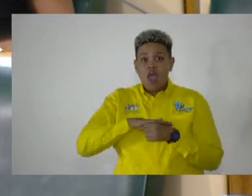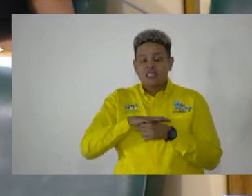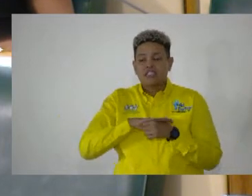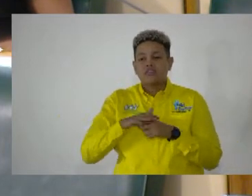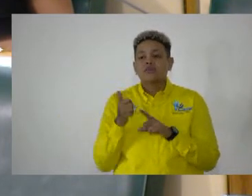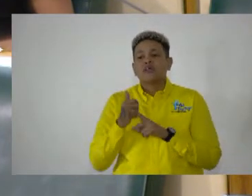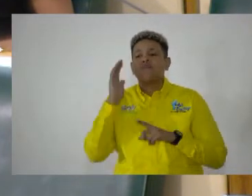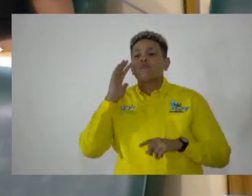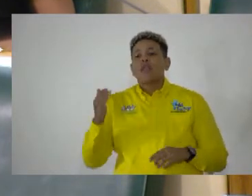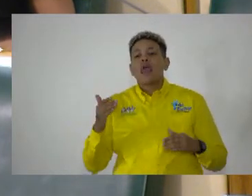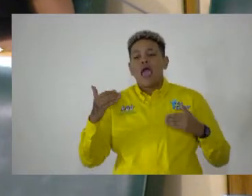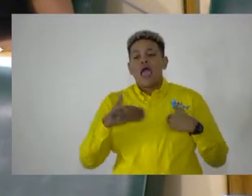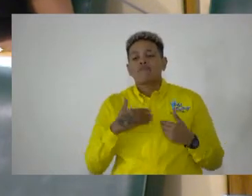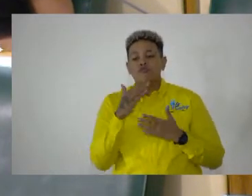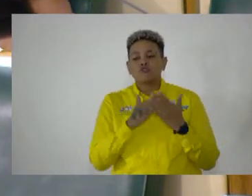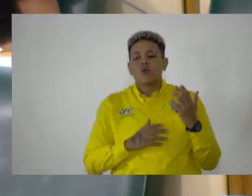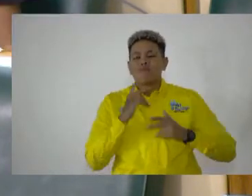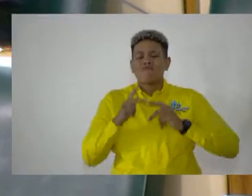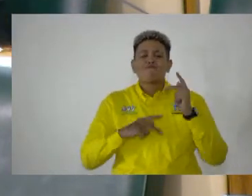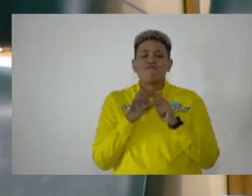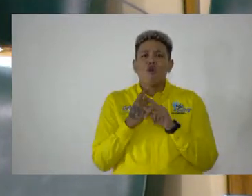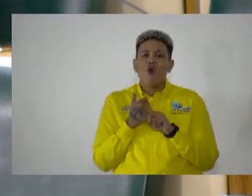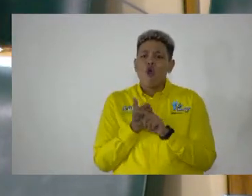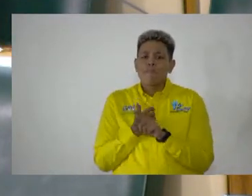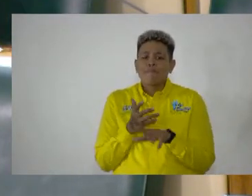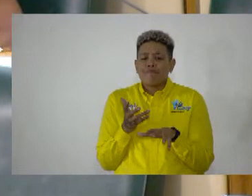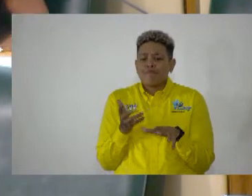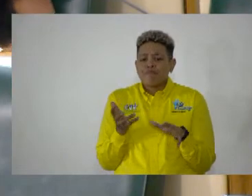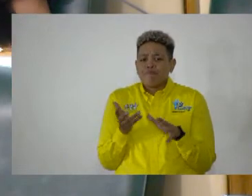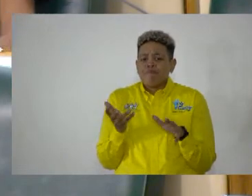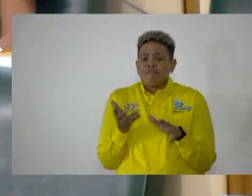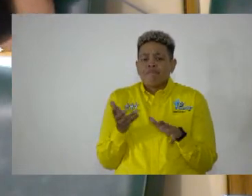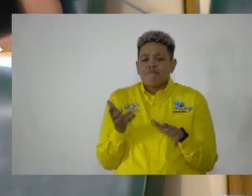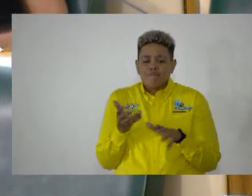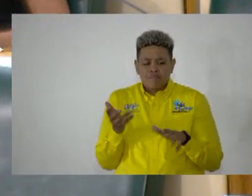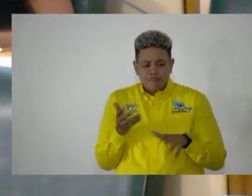would have some form of an